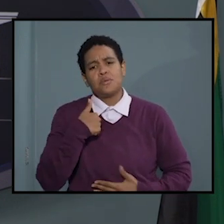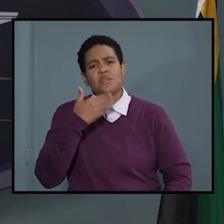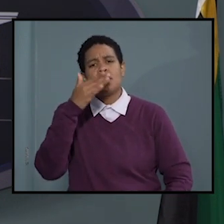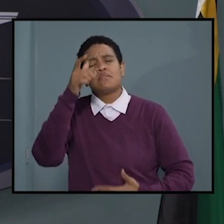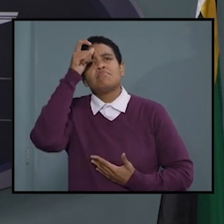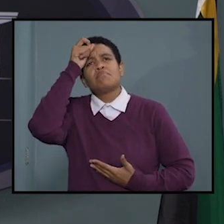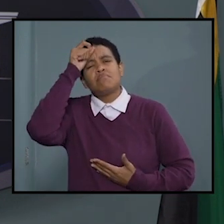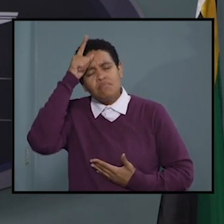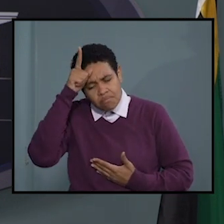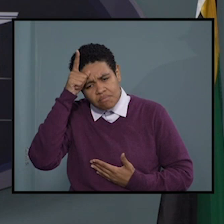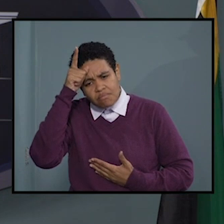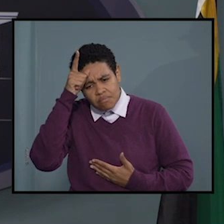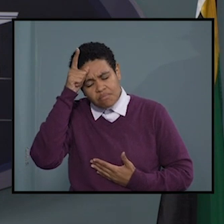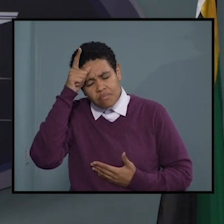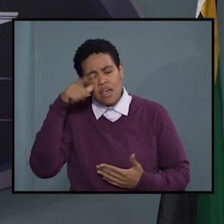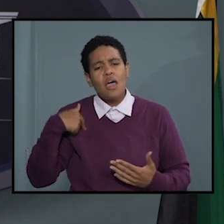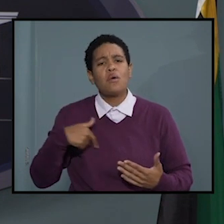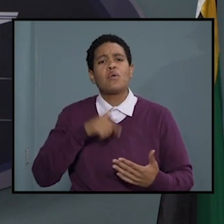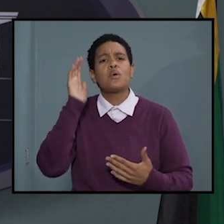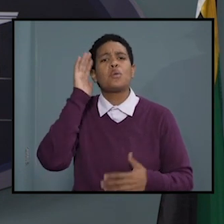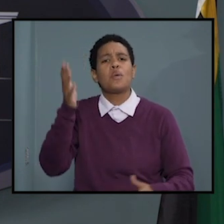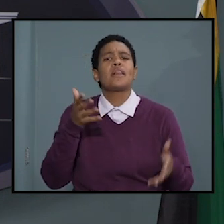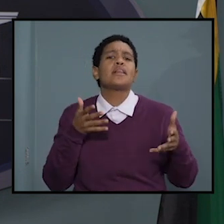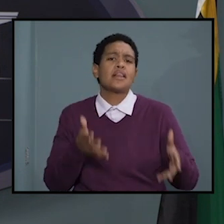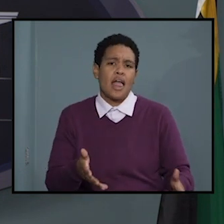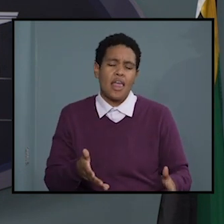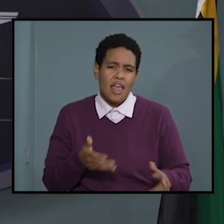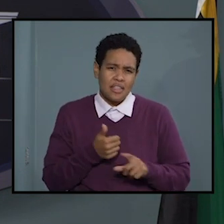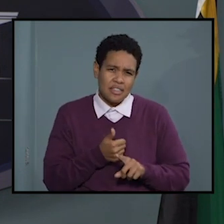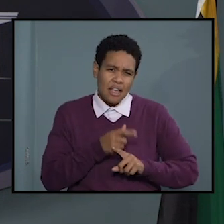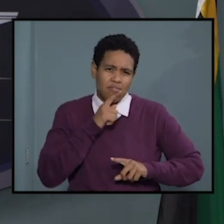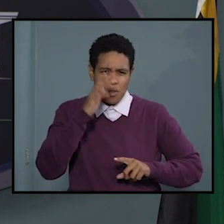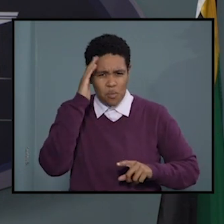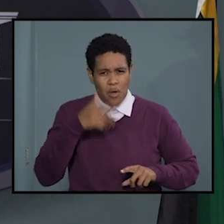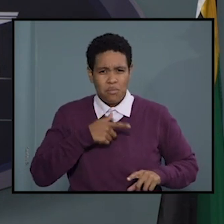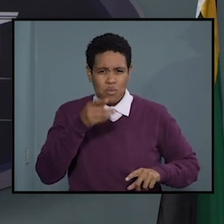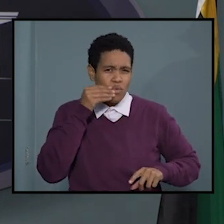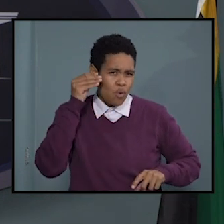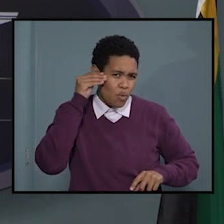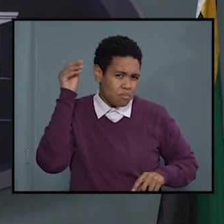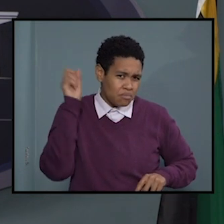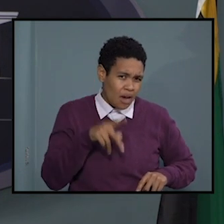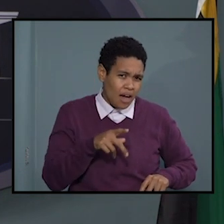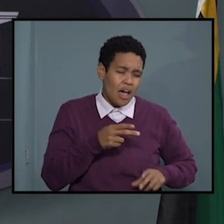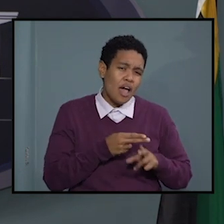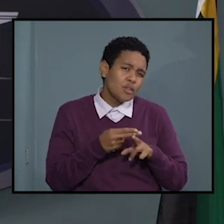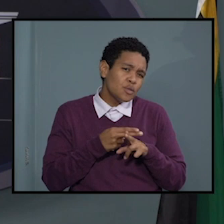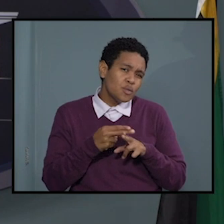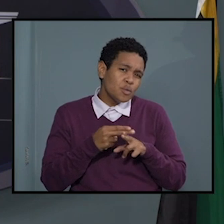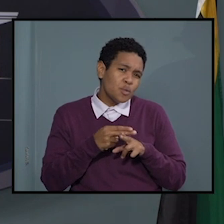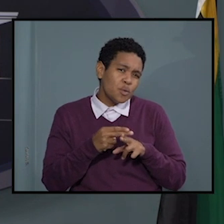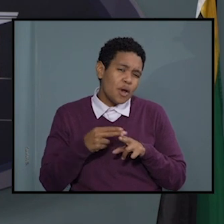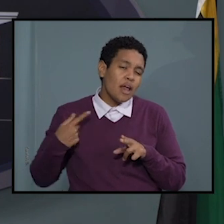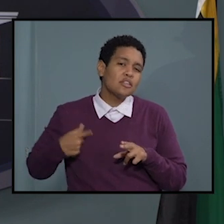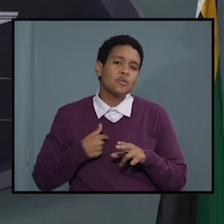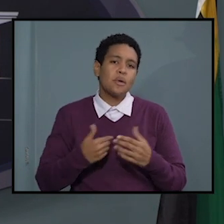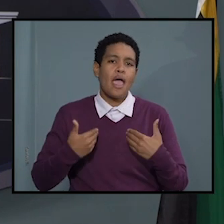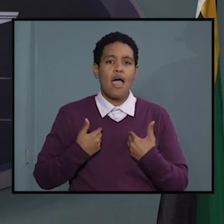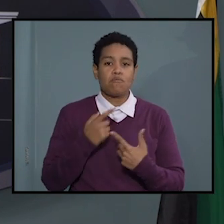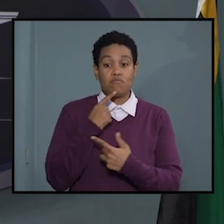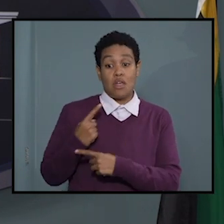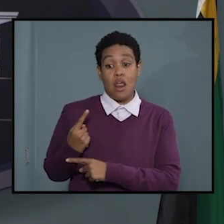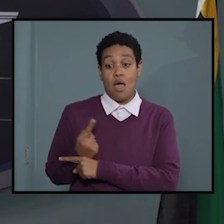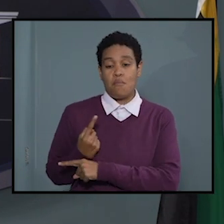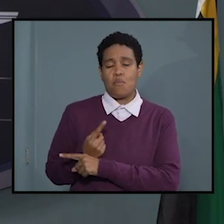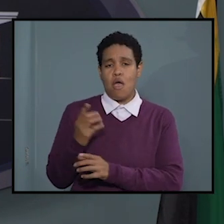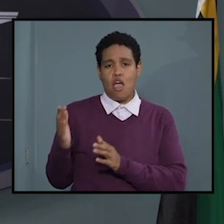your understanding, and we will be here to welcome you home as soon as we have the